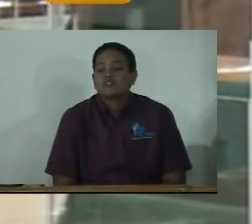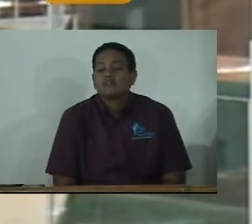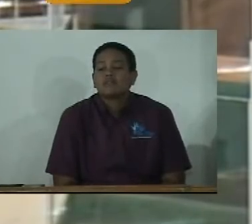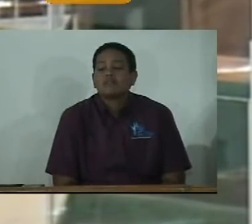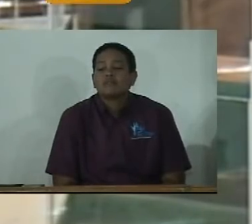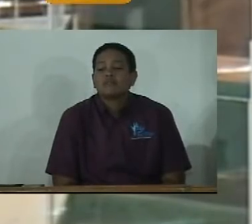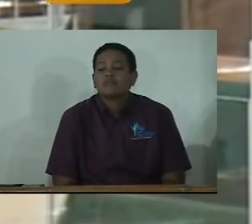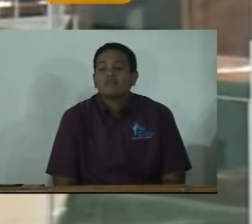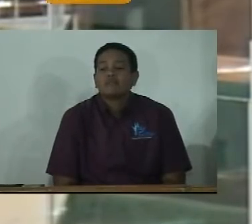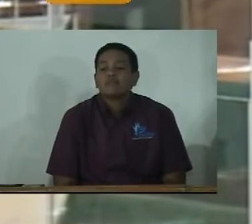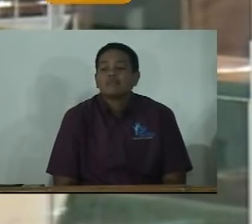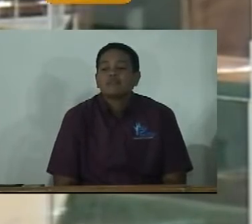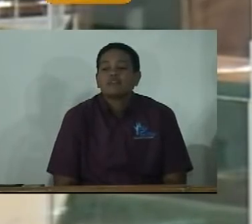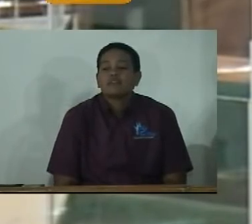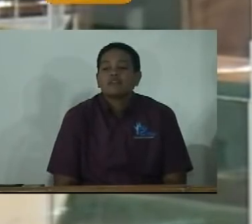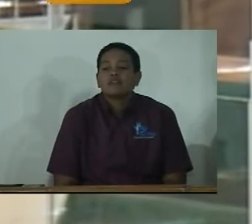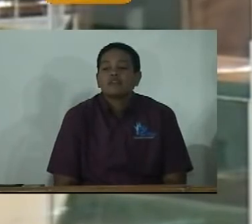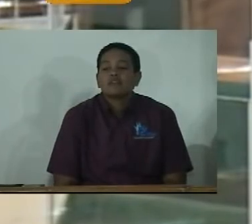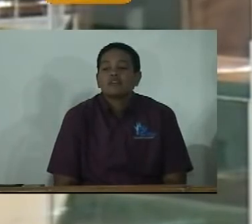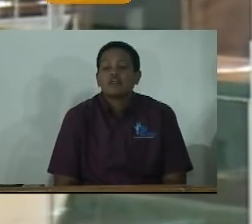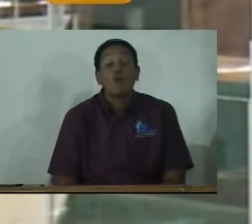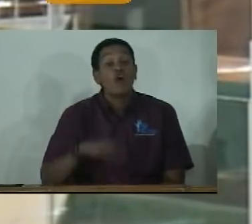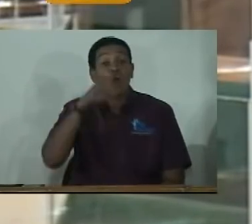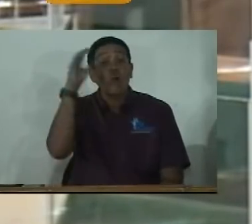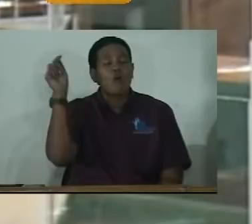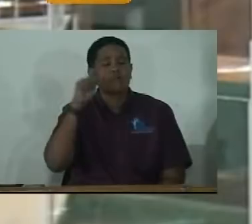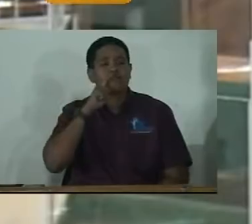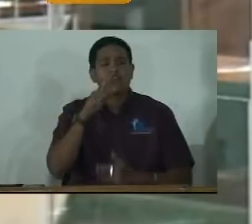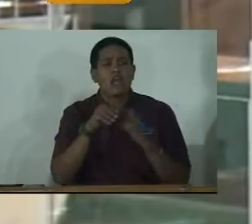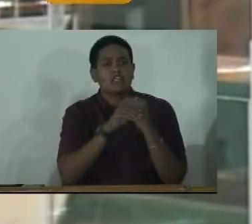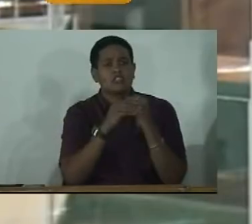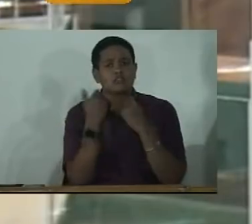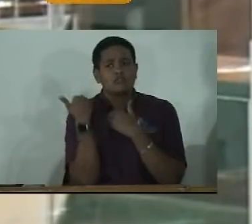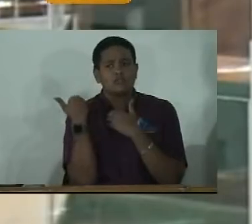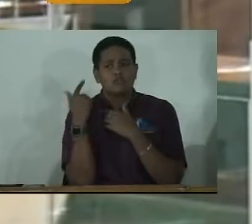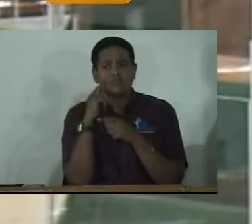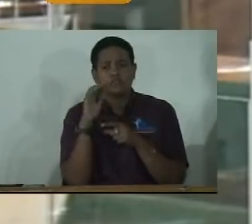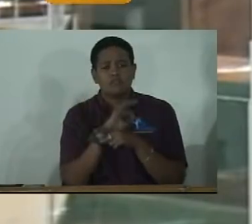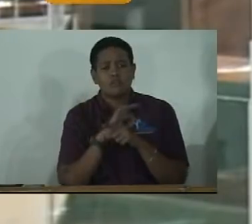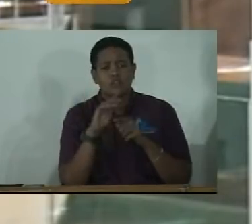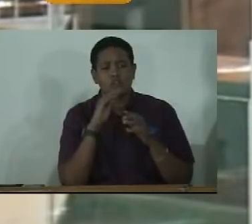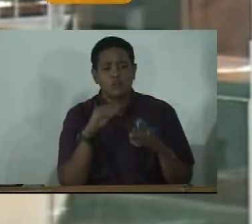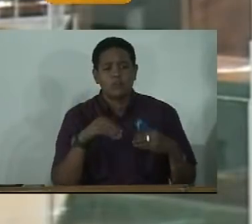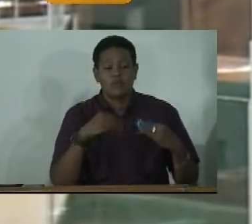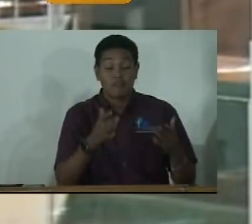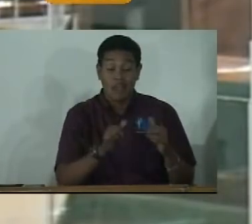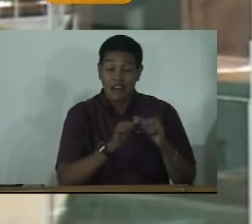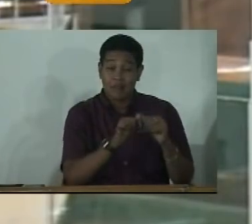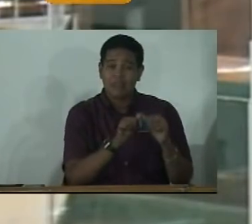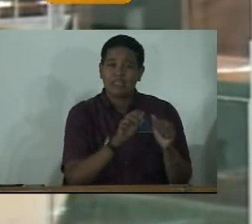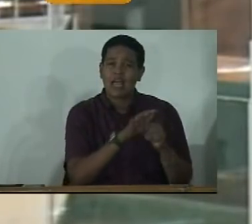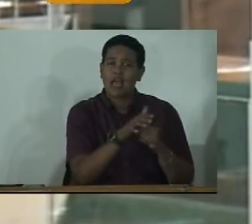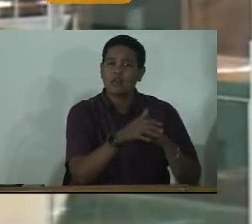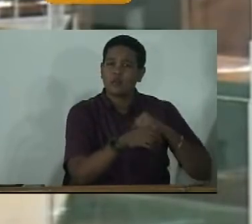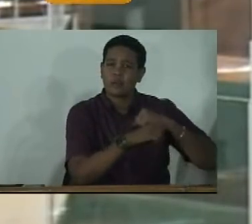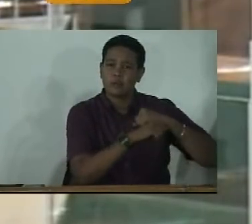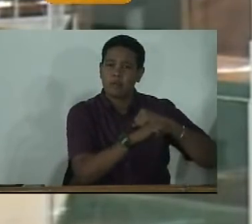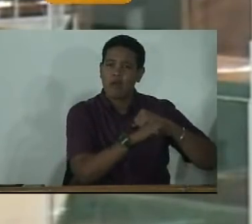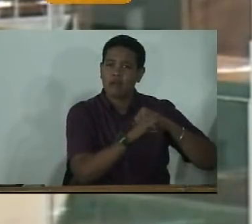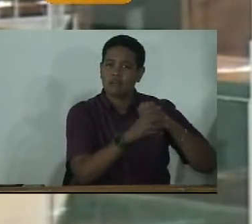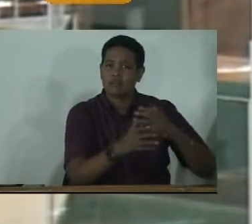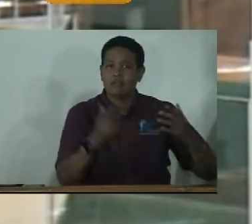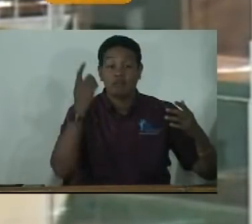The corporation is also charged with the functions to provide and maintain adequate marketing outlets for agricultural